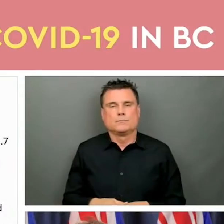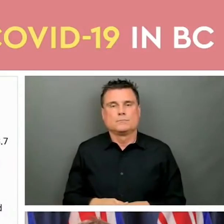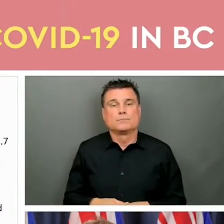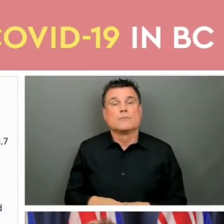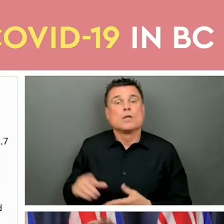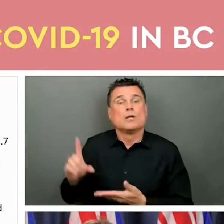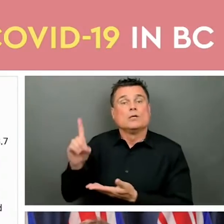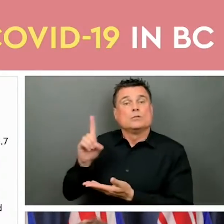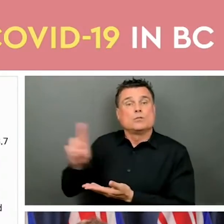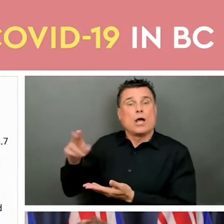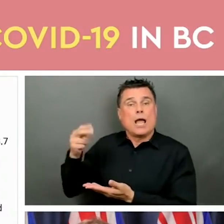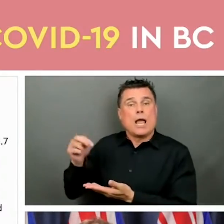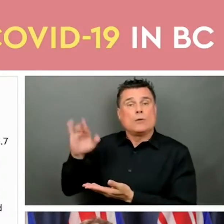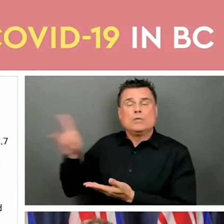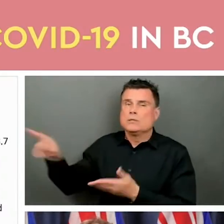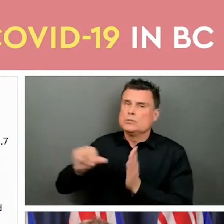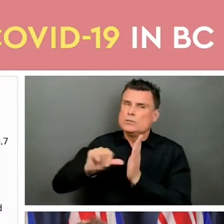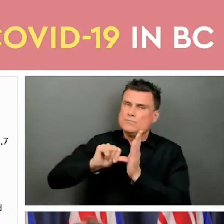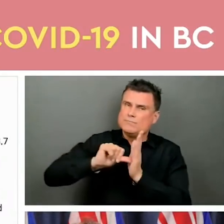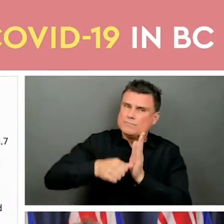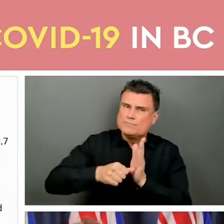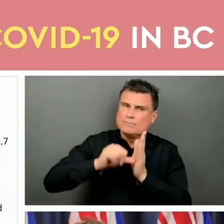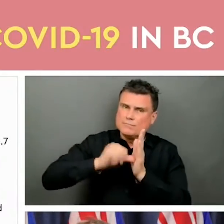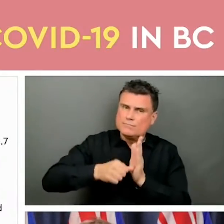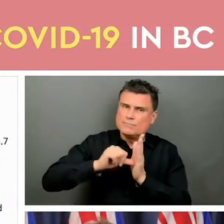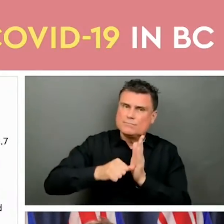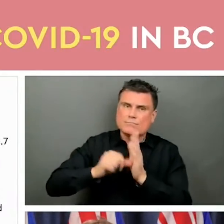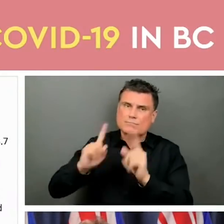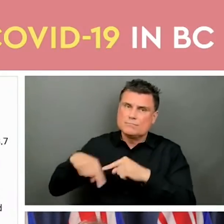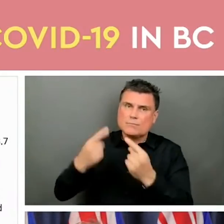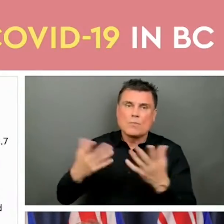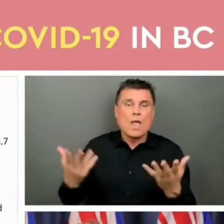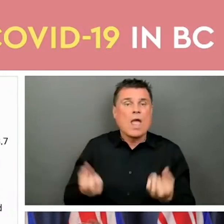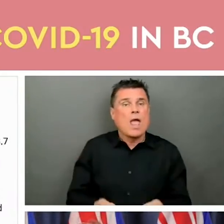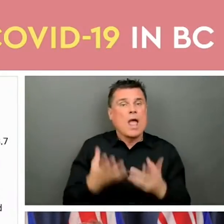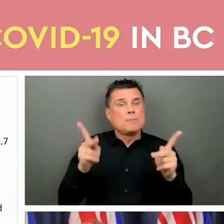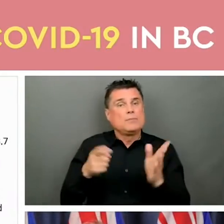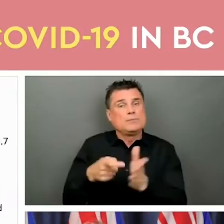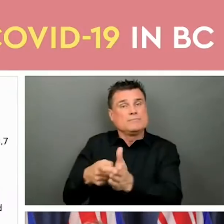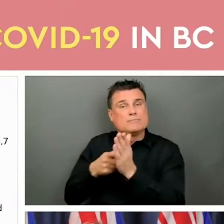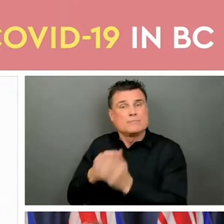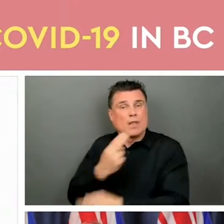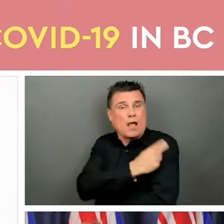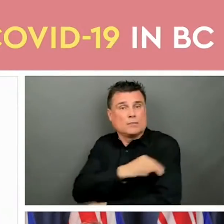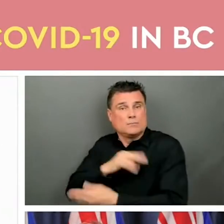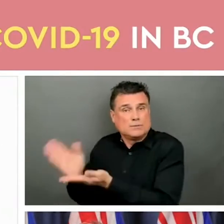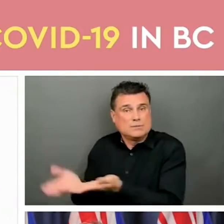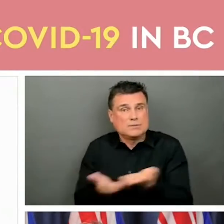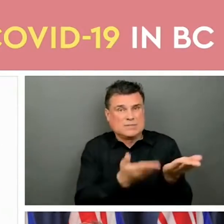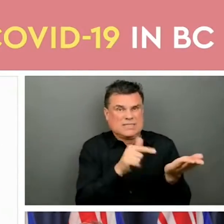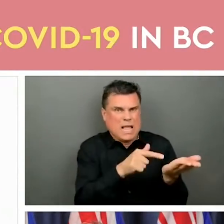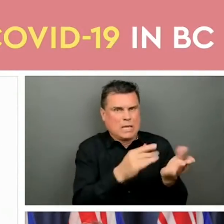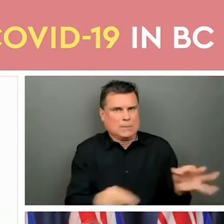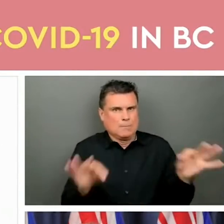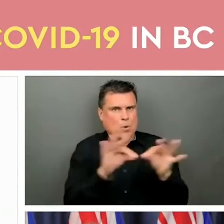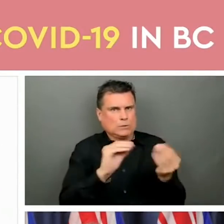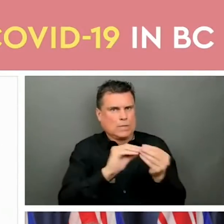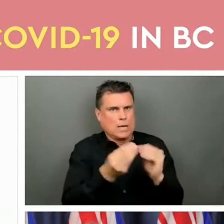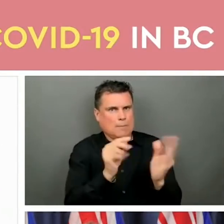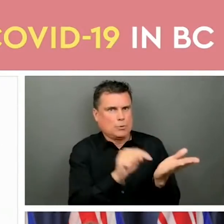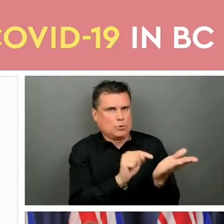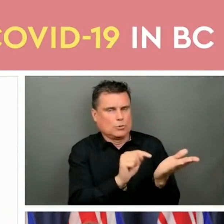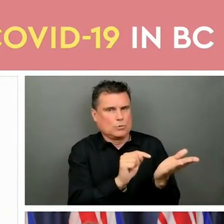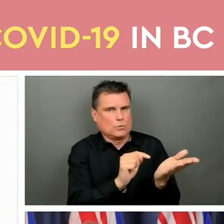lag indicator, and the increase in cases a number of weeks ago has led to an increase in hospitalizations. And that